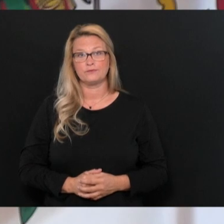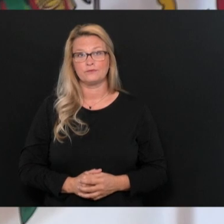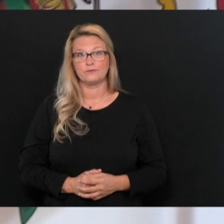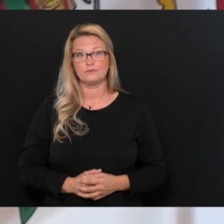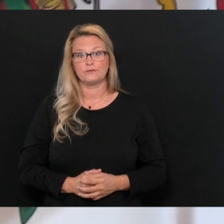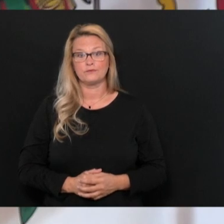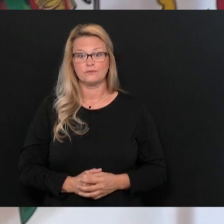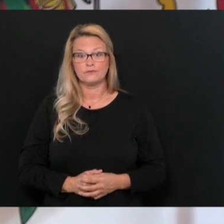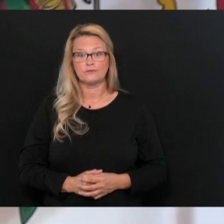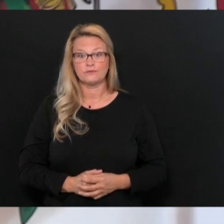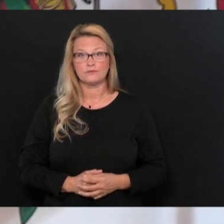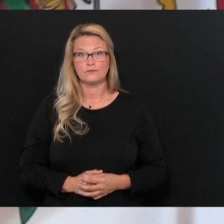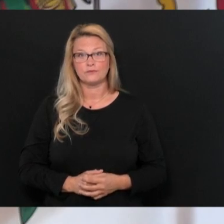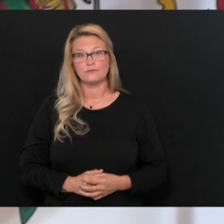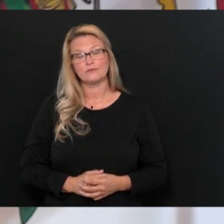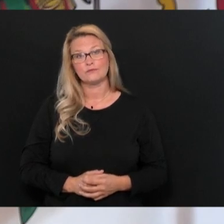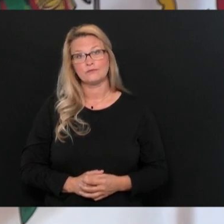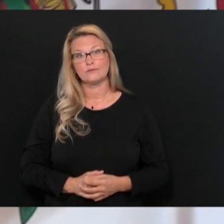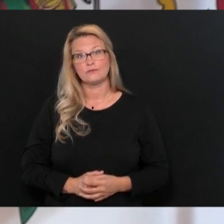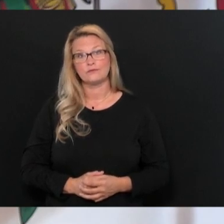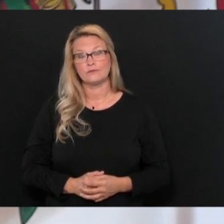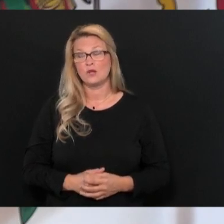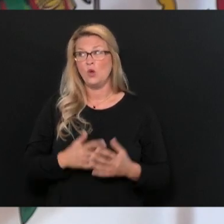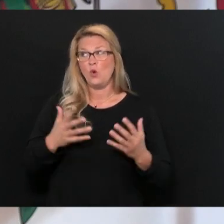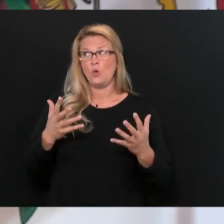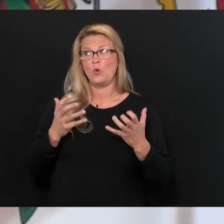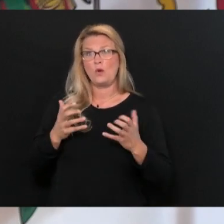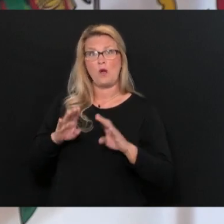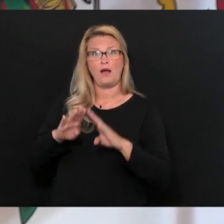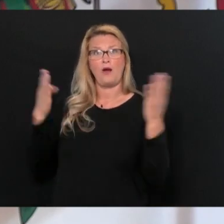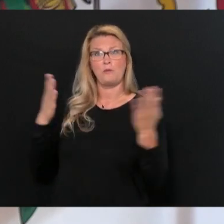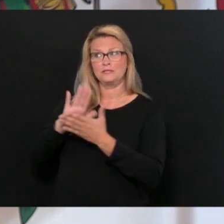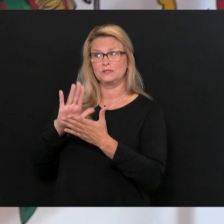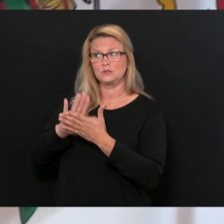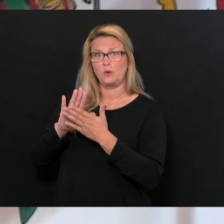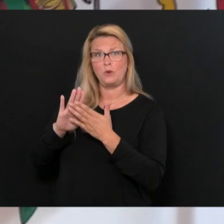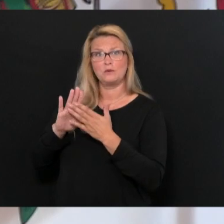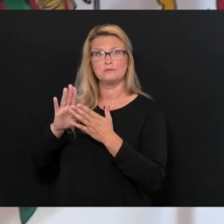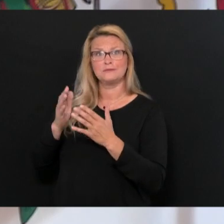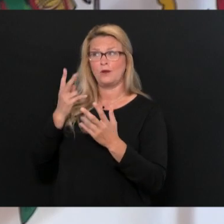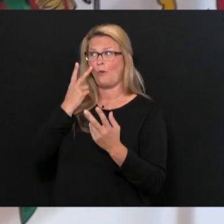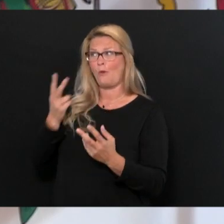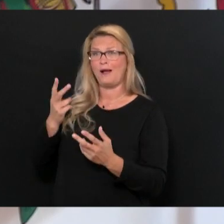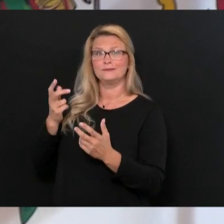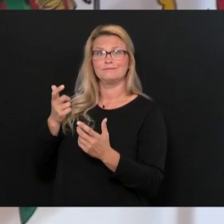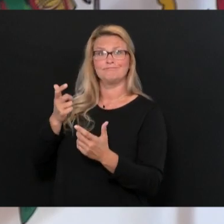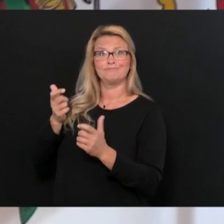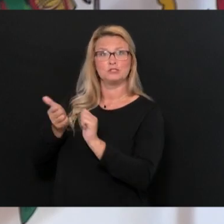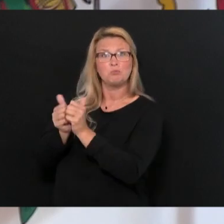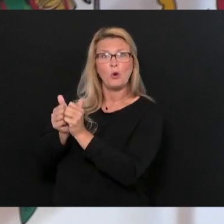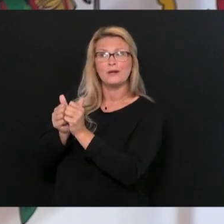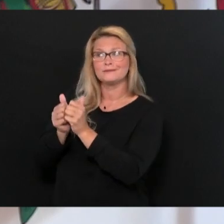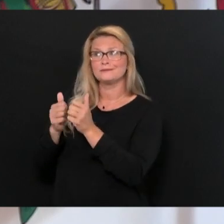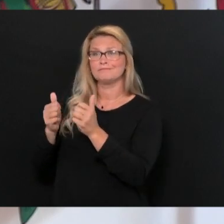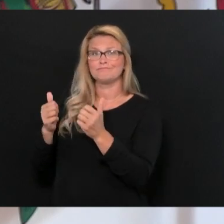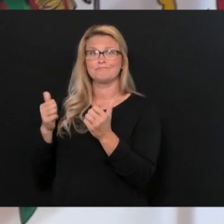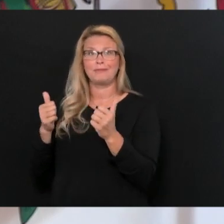we want to be in school. We want our athletes to be able to play ball. You know,